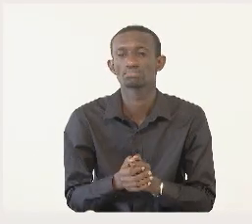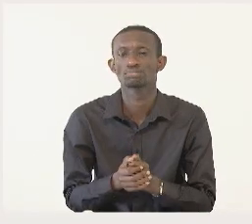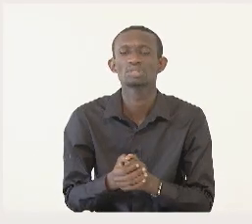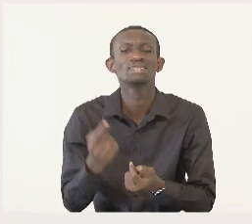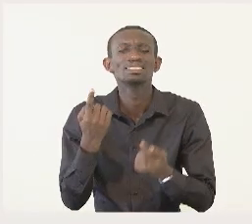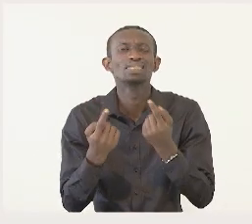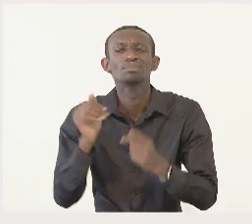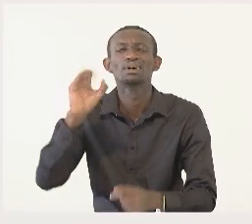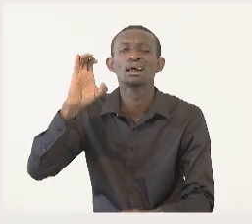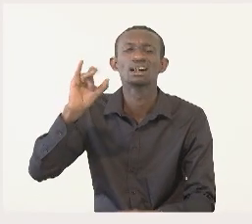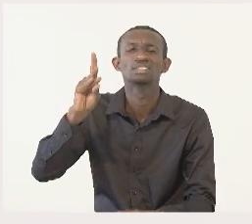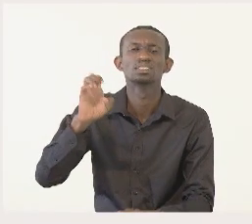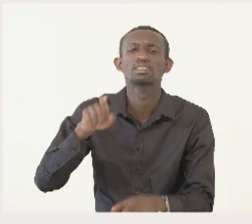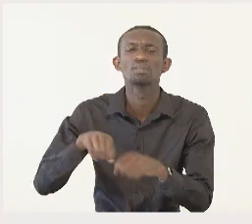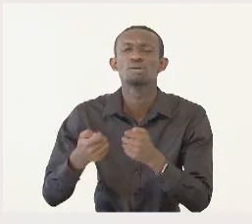are broken down